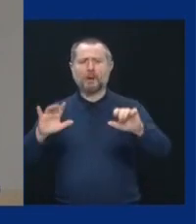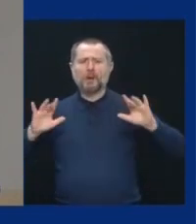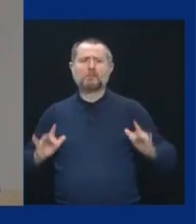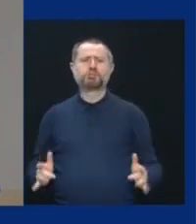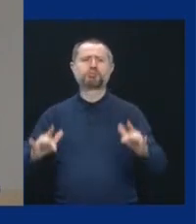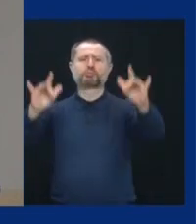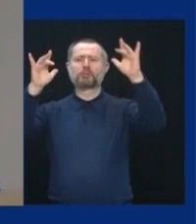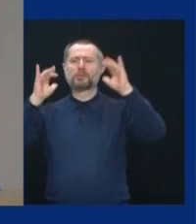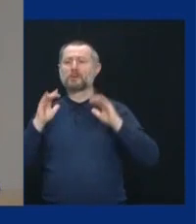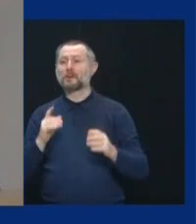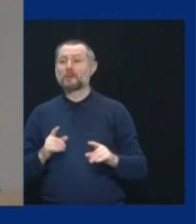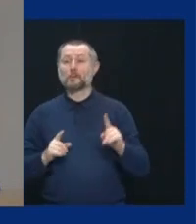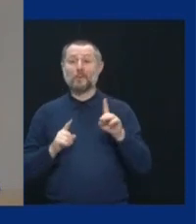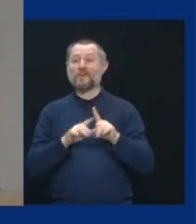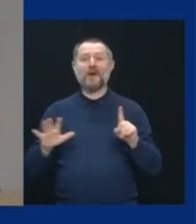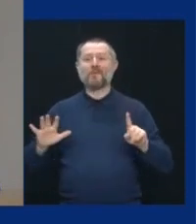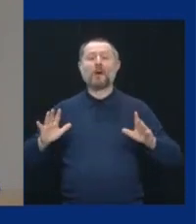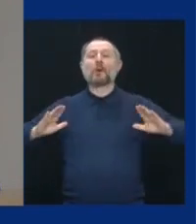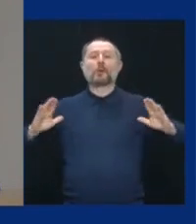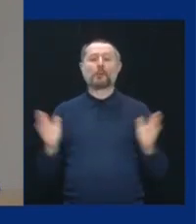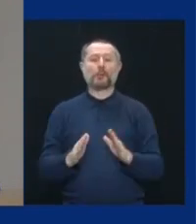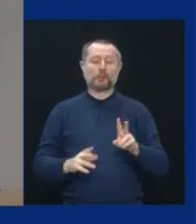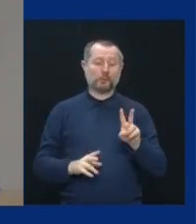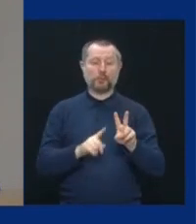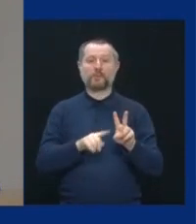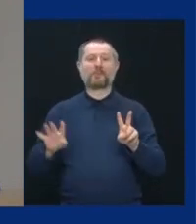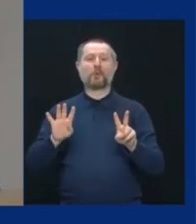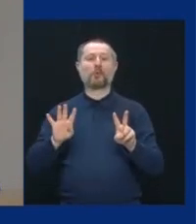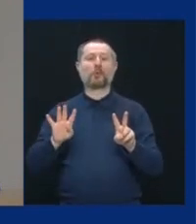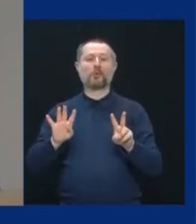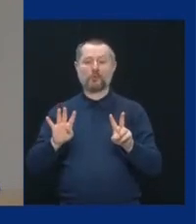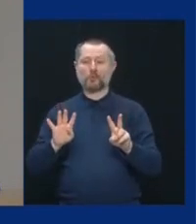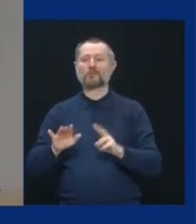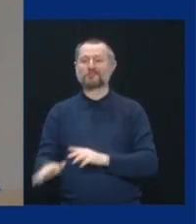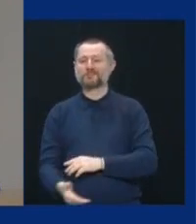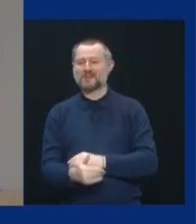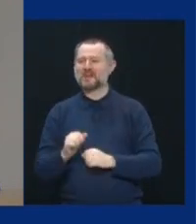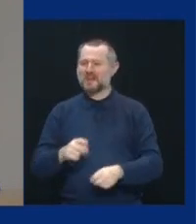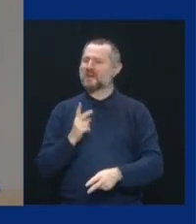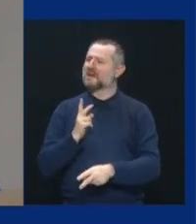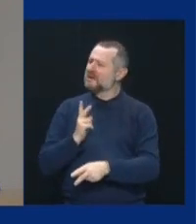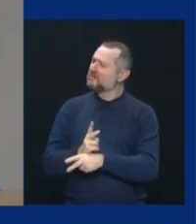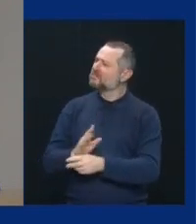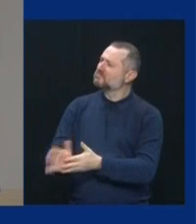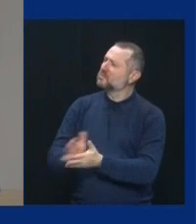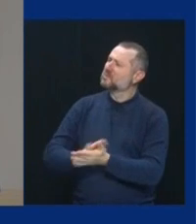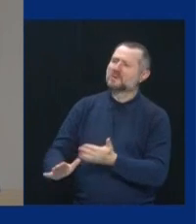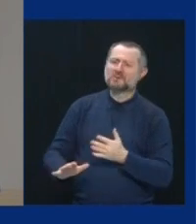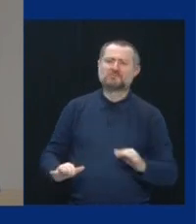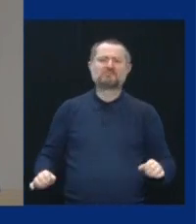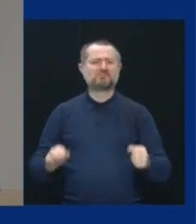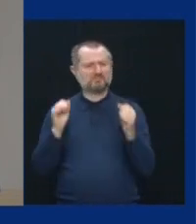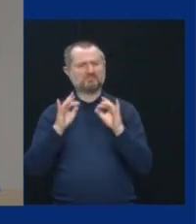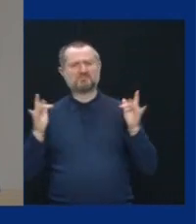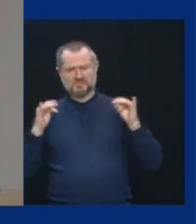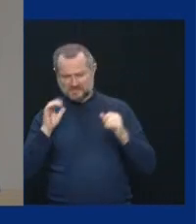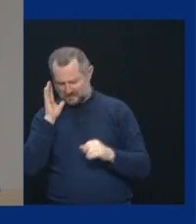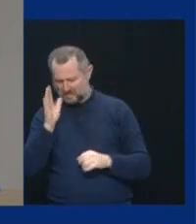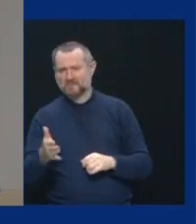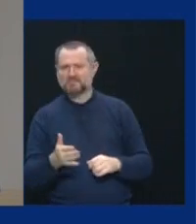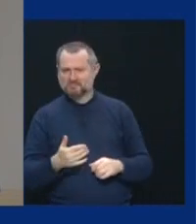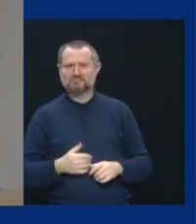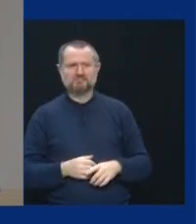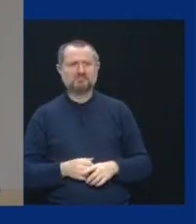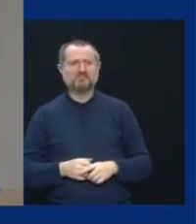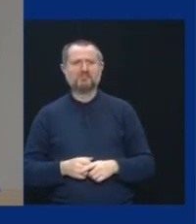go from 1 to 5 to 2 to 4. We are confident that we can maintain the cleaning and disinfecting that we have been able to do thus